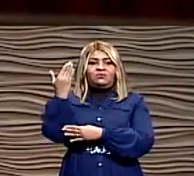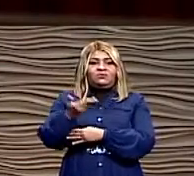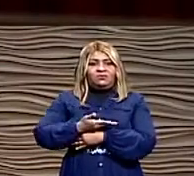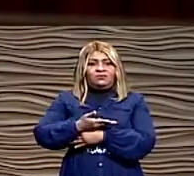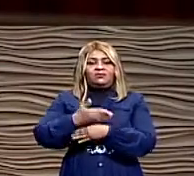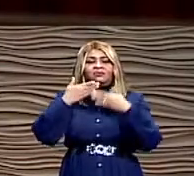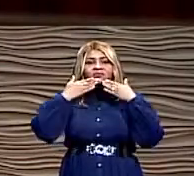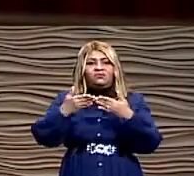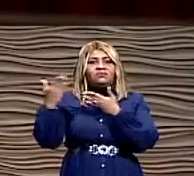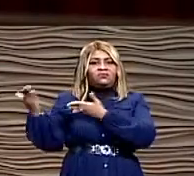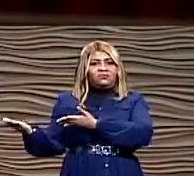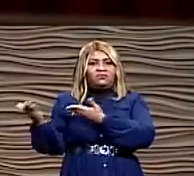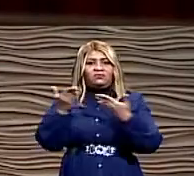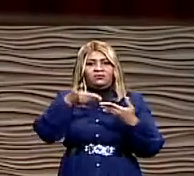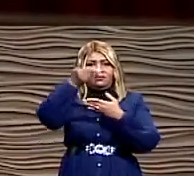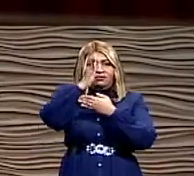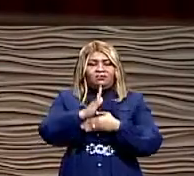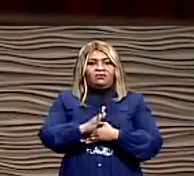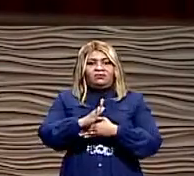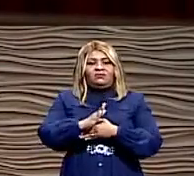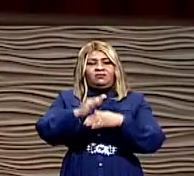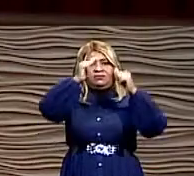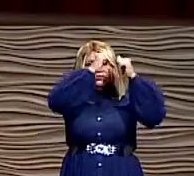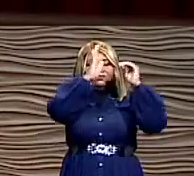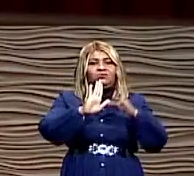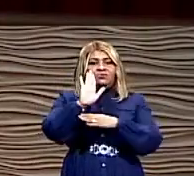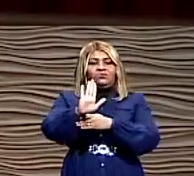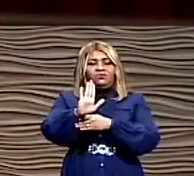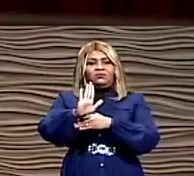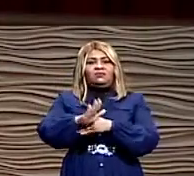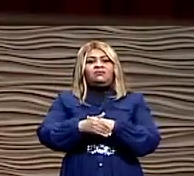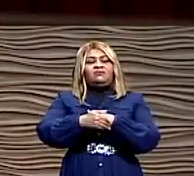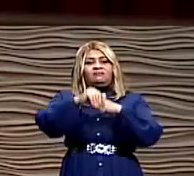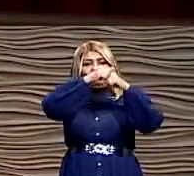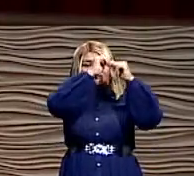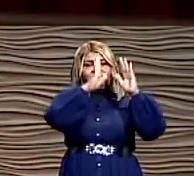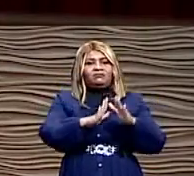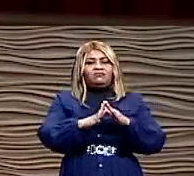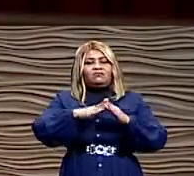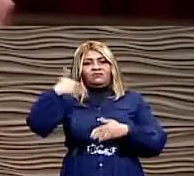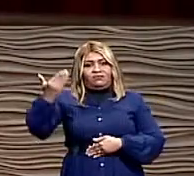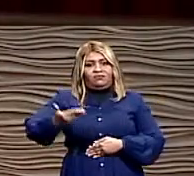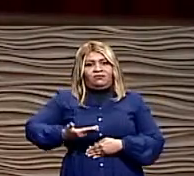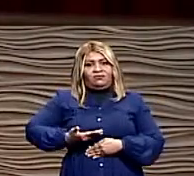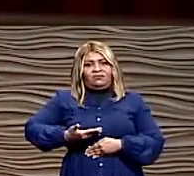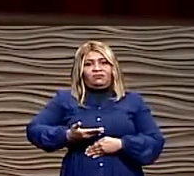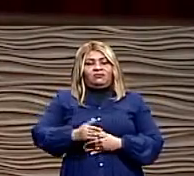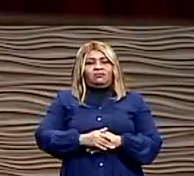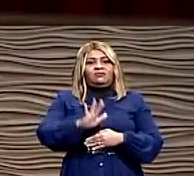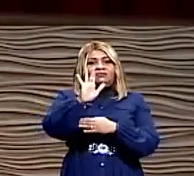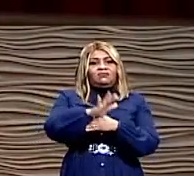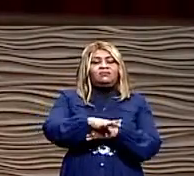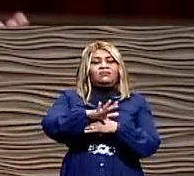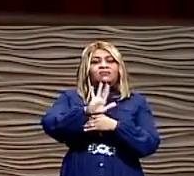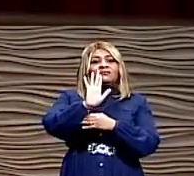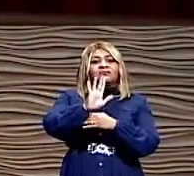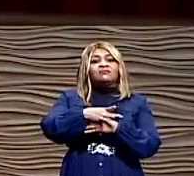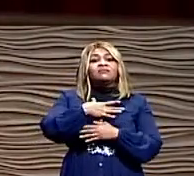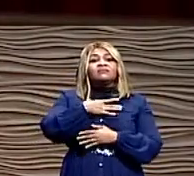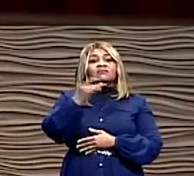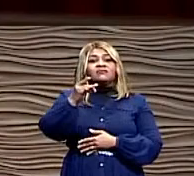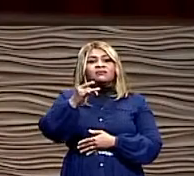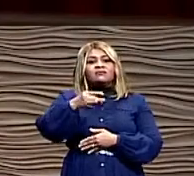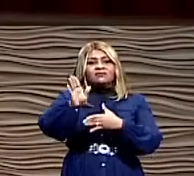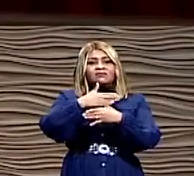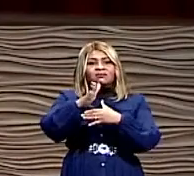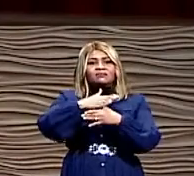you for bringing God's house into your house. We want to invite you to like and share, invite somebody else